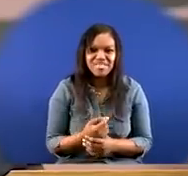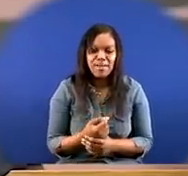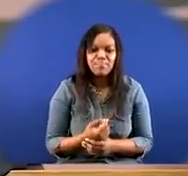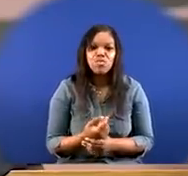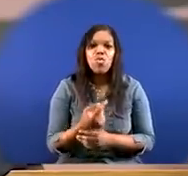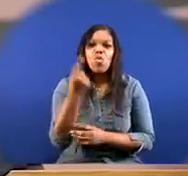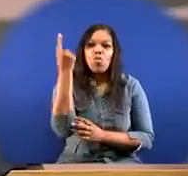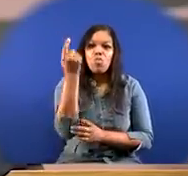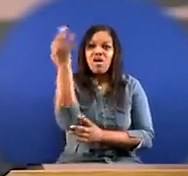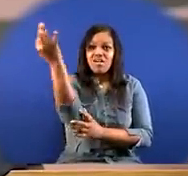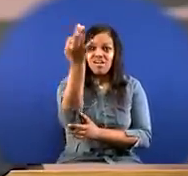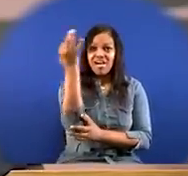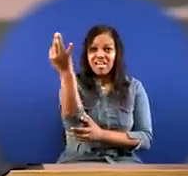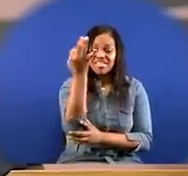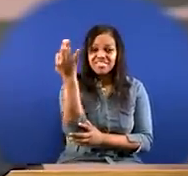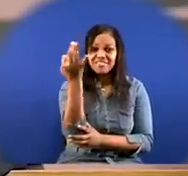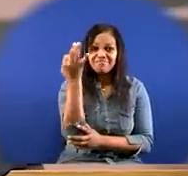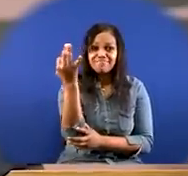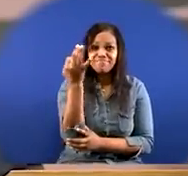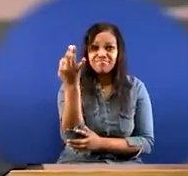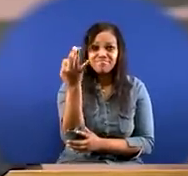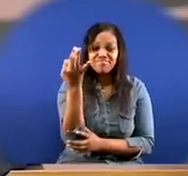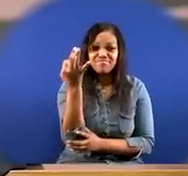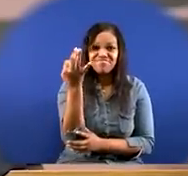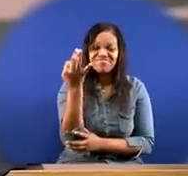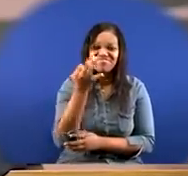One Friday,